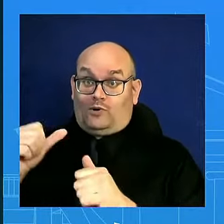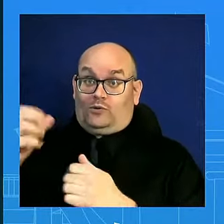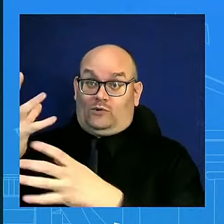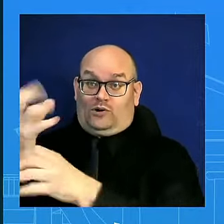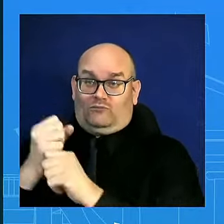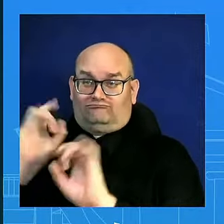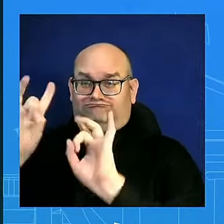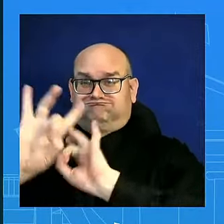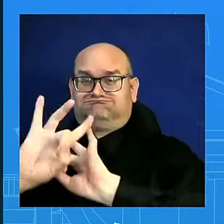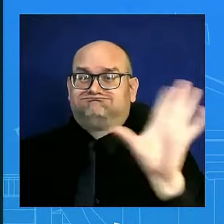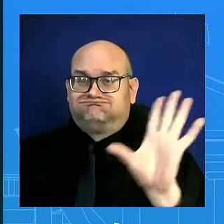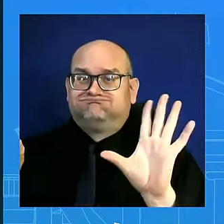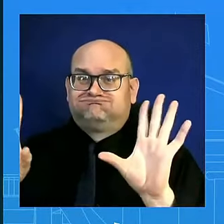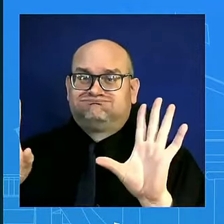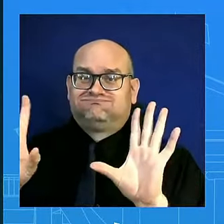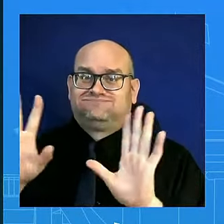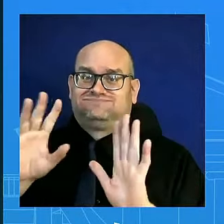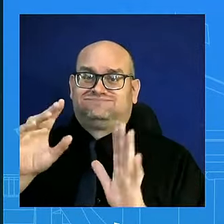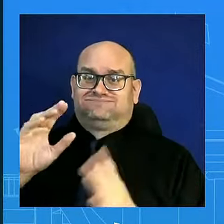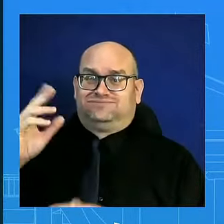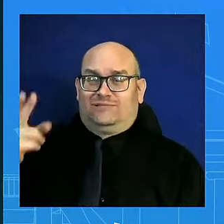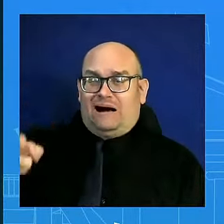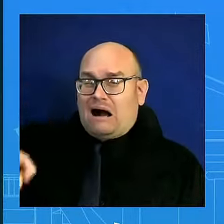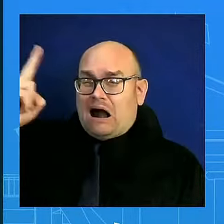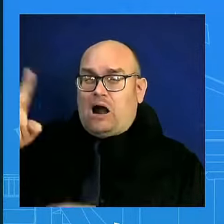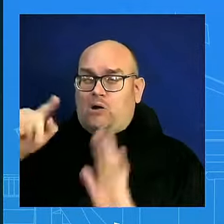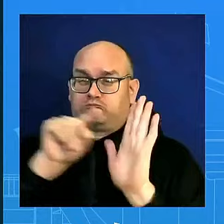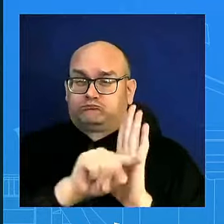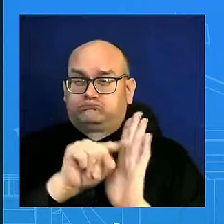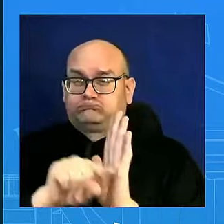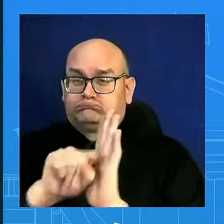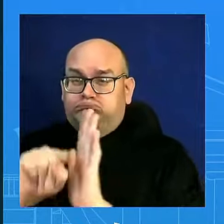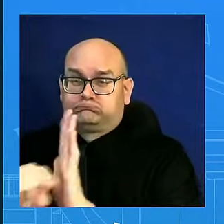administration. And working together, we were not only